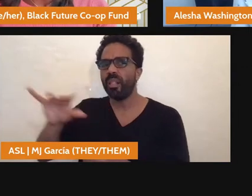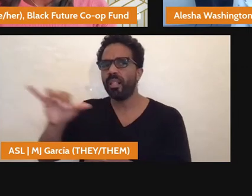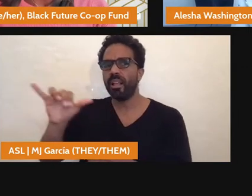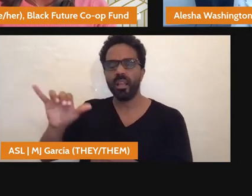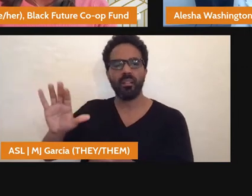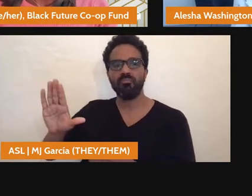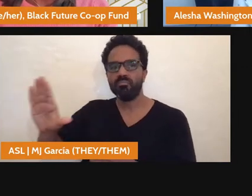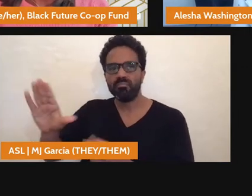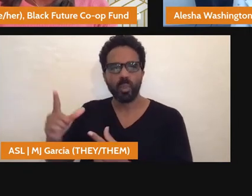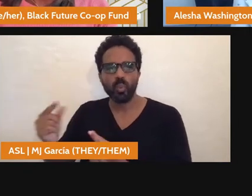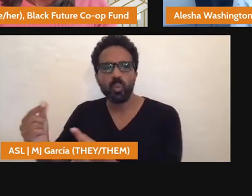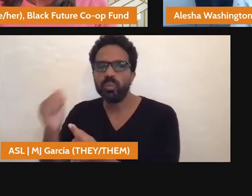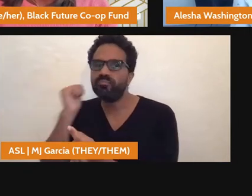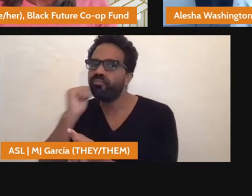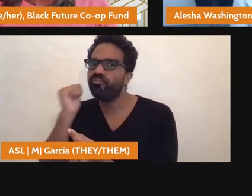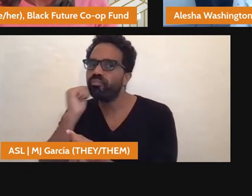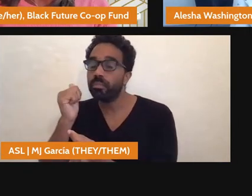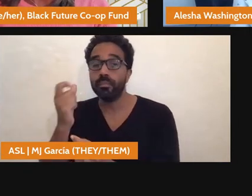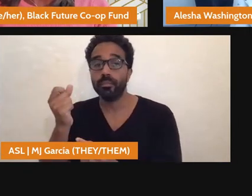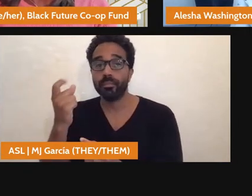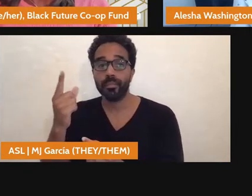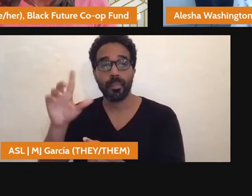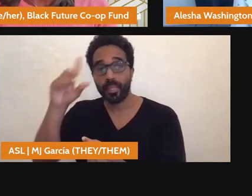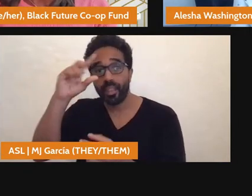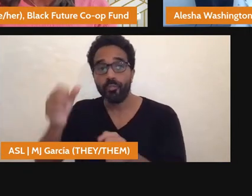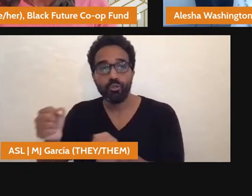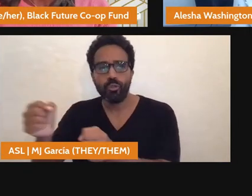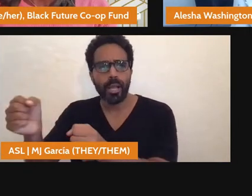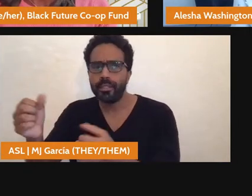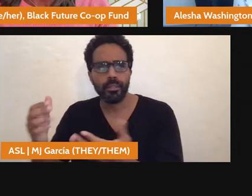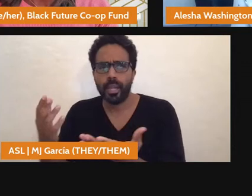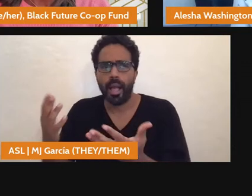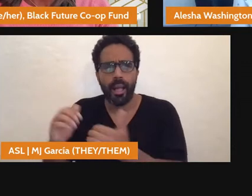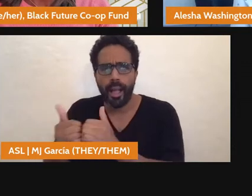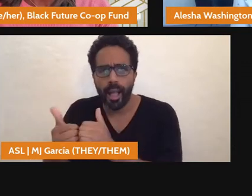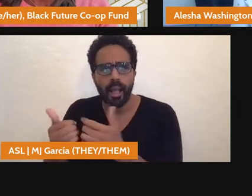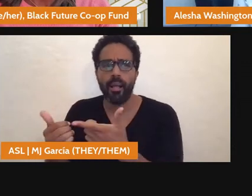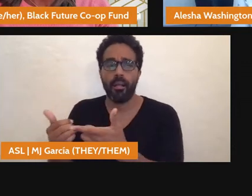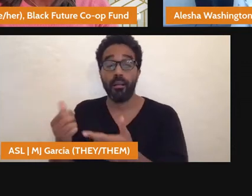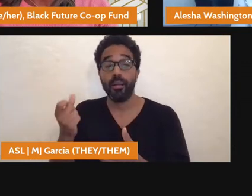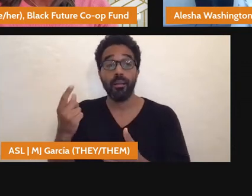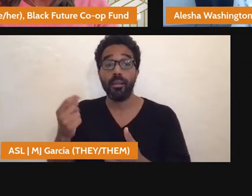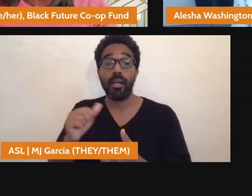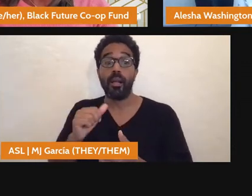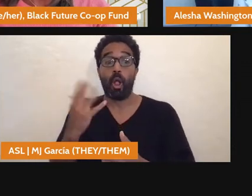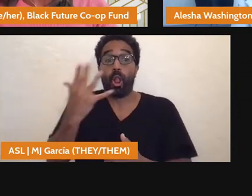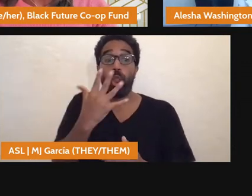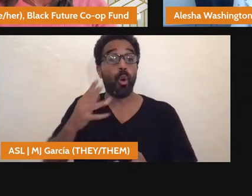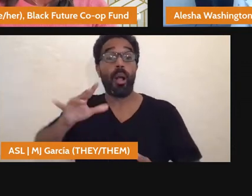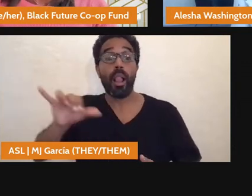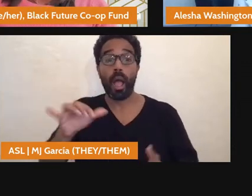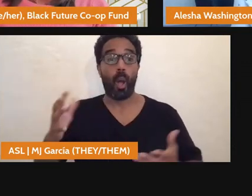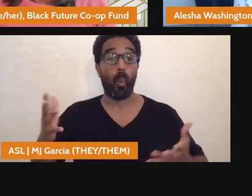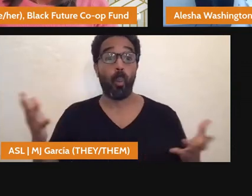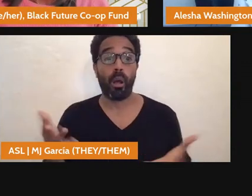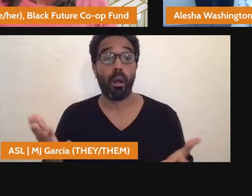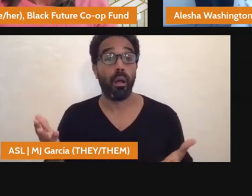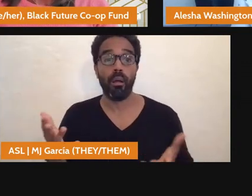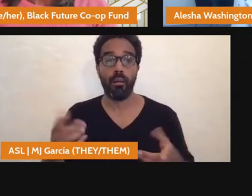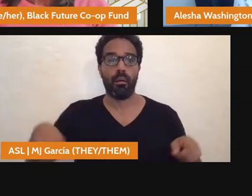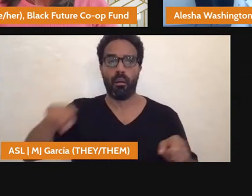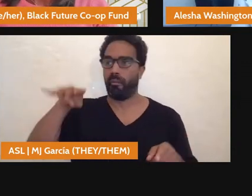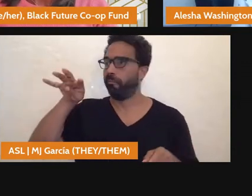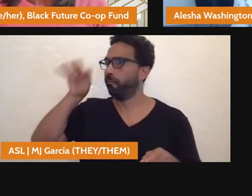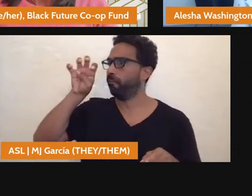we're not just internally just sitting around a table making decisions about the approach to community without bringing community into the